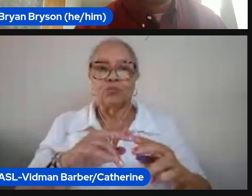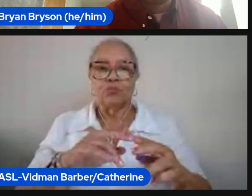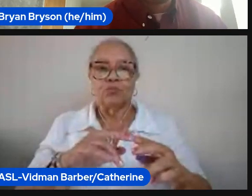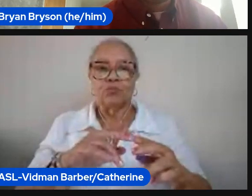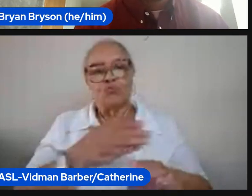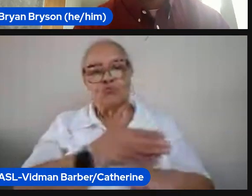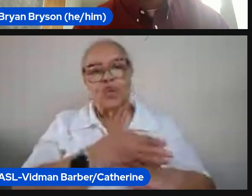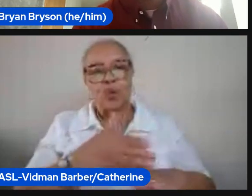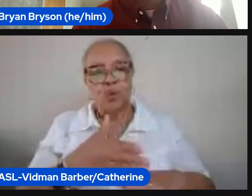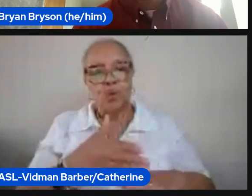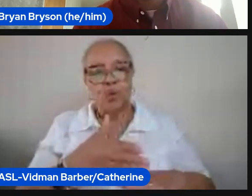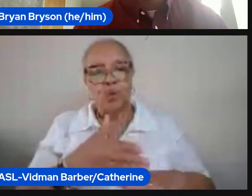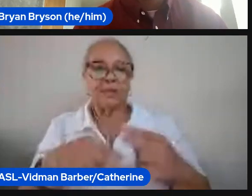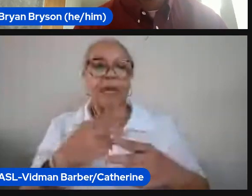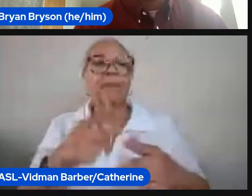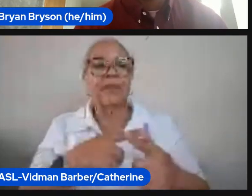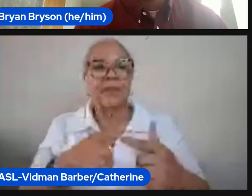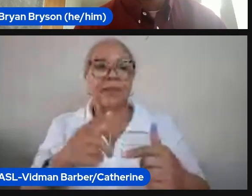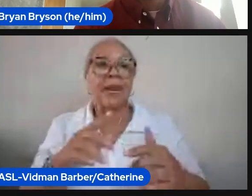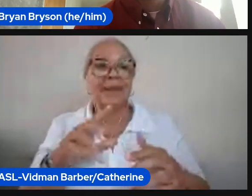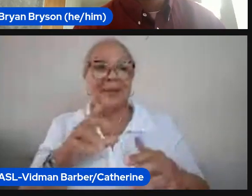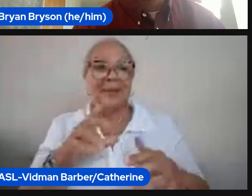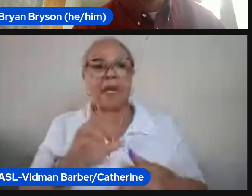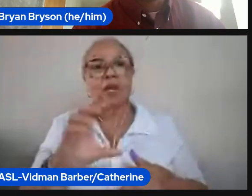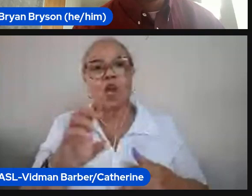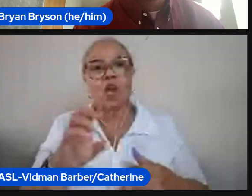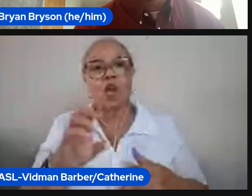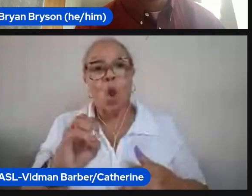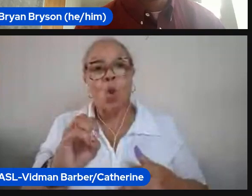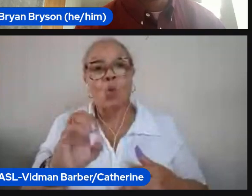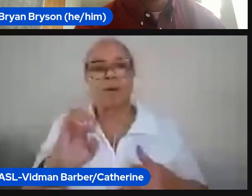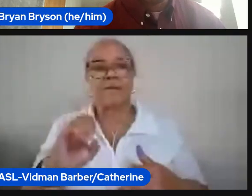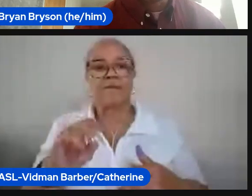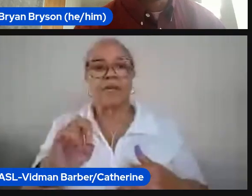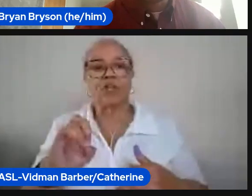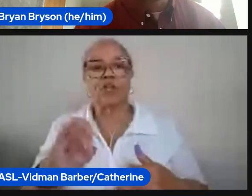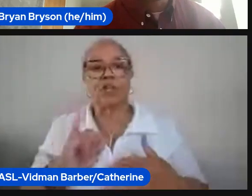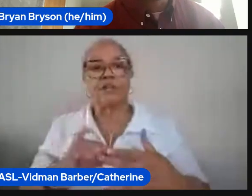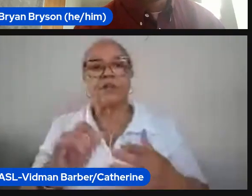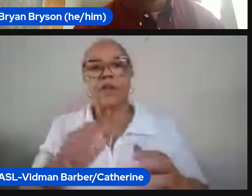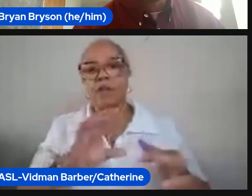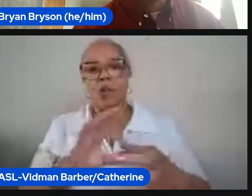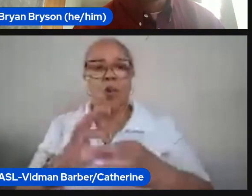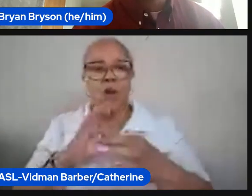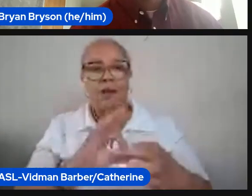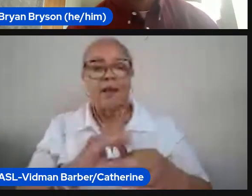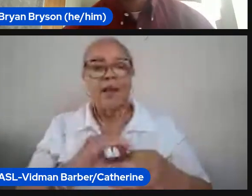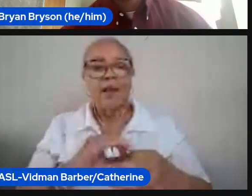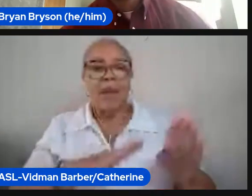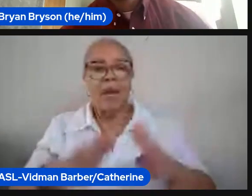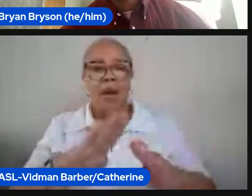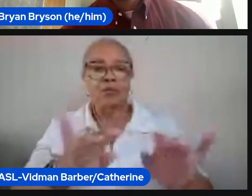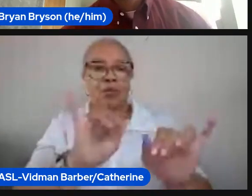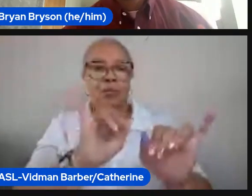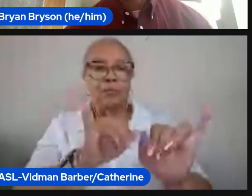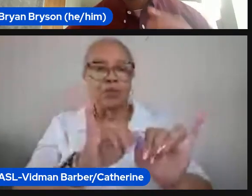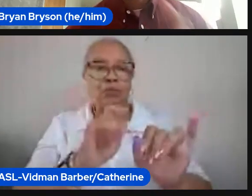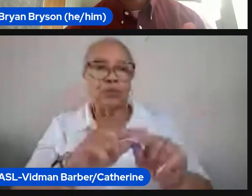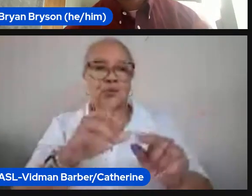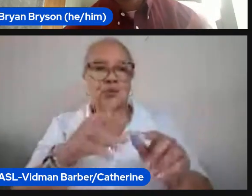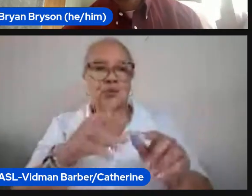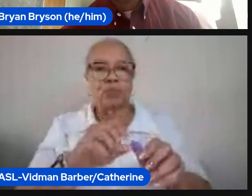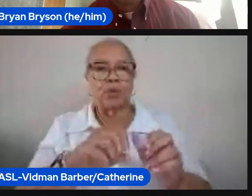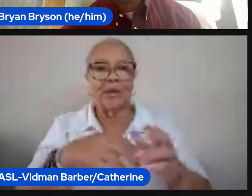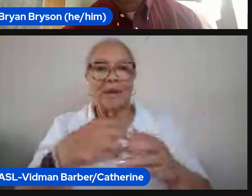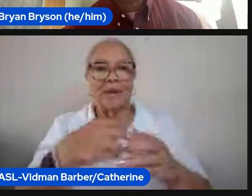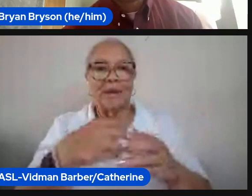get, coefficients that correlate a particular biological measurement to an output. And so that gives